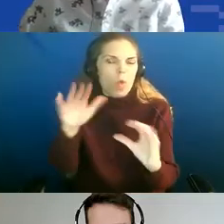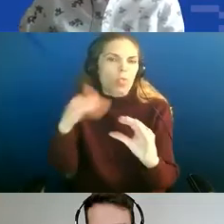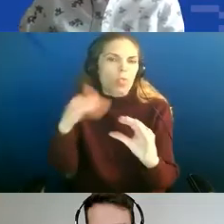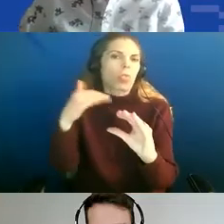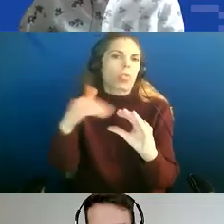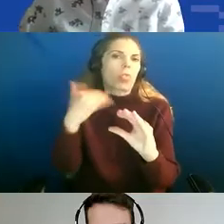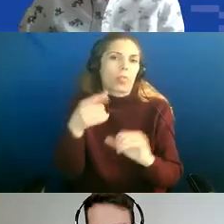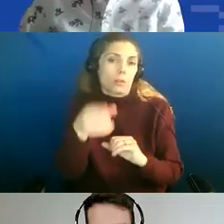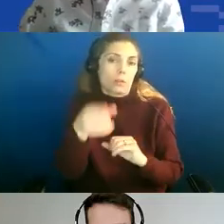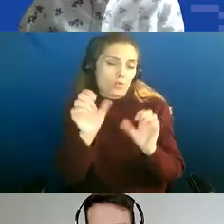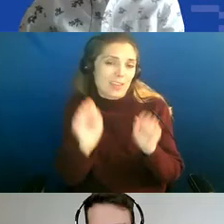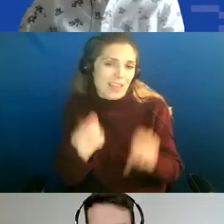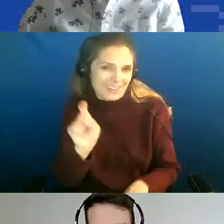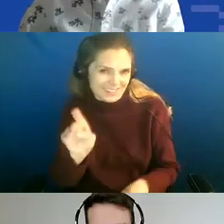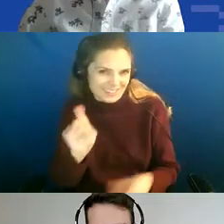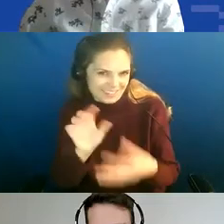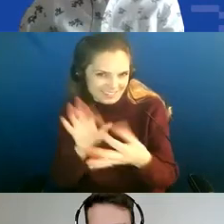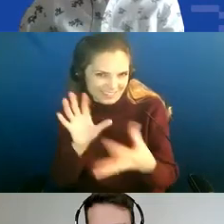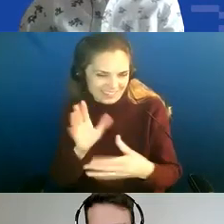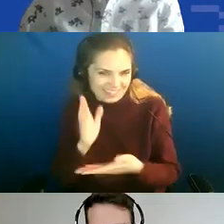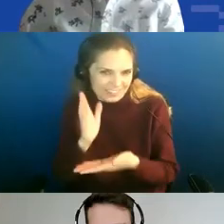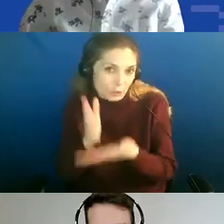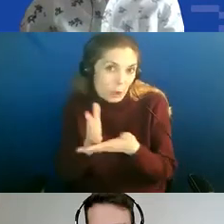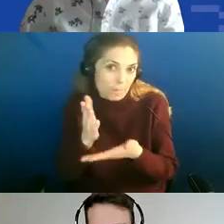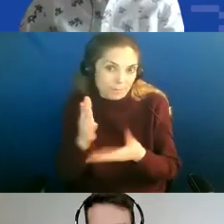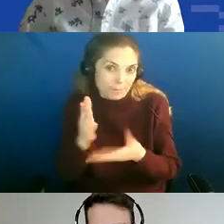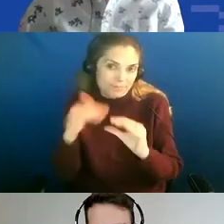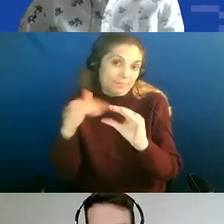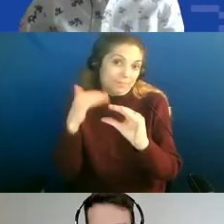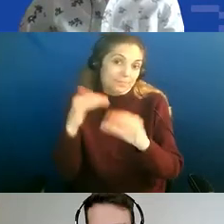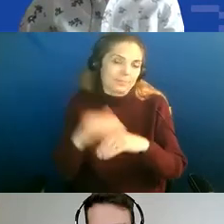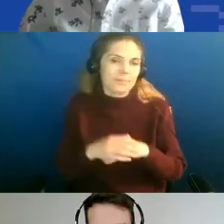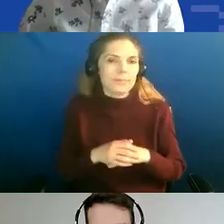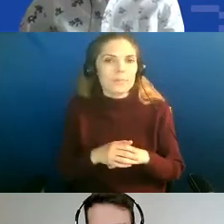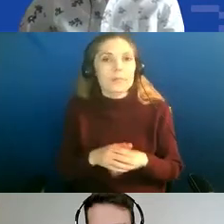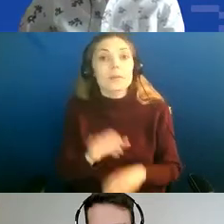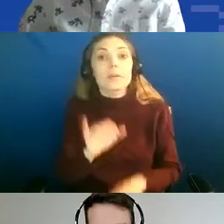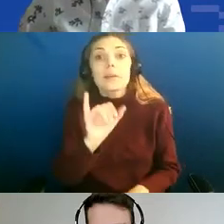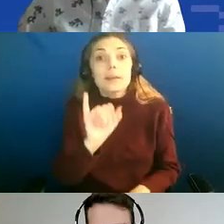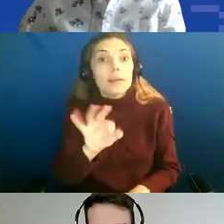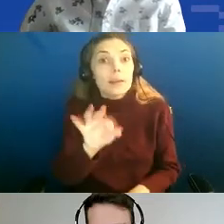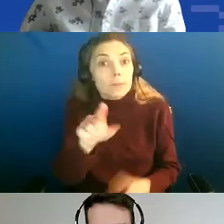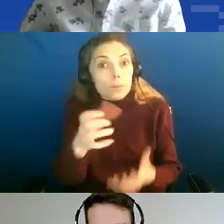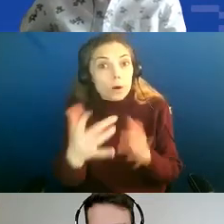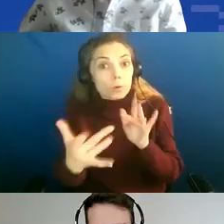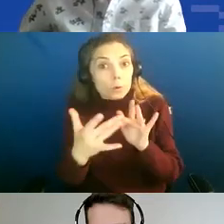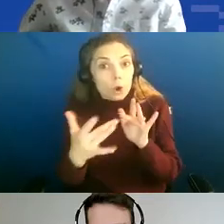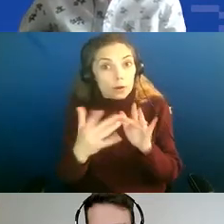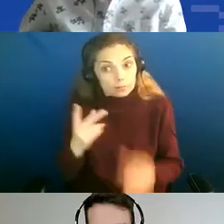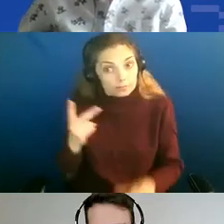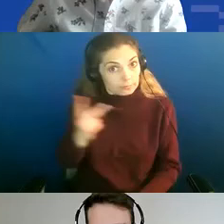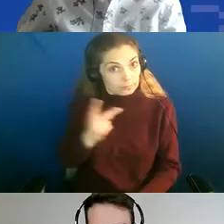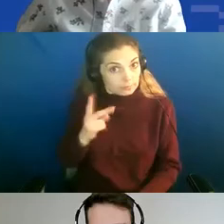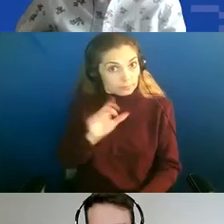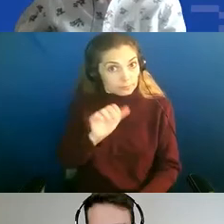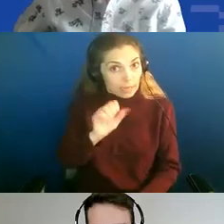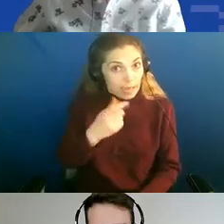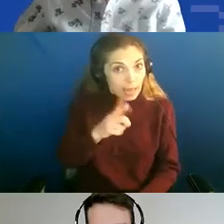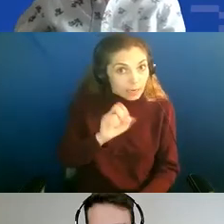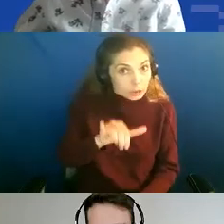touch with Ashley or myself, we can be reached at these emails directly. Thank